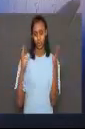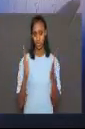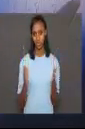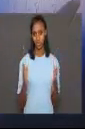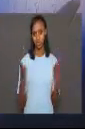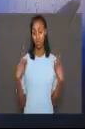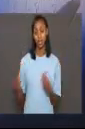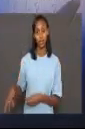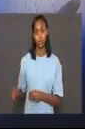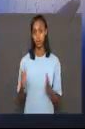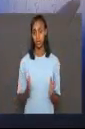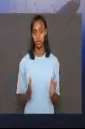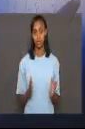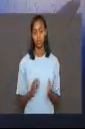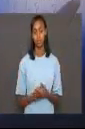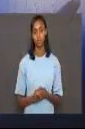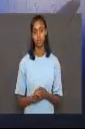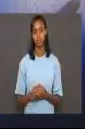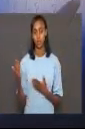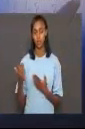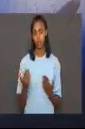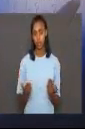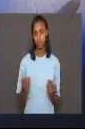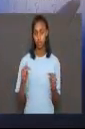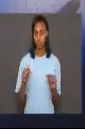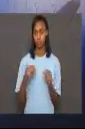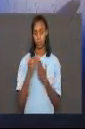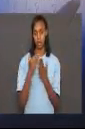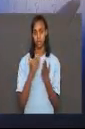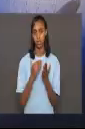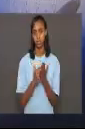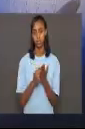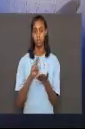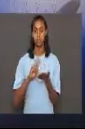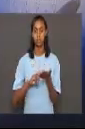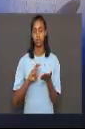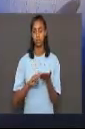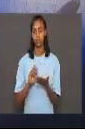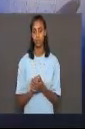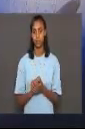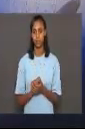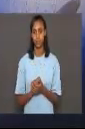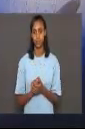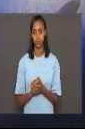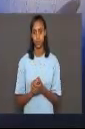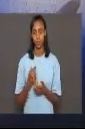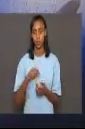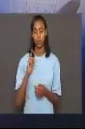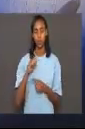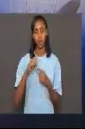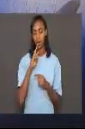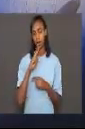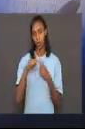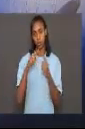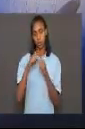Hello teacher, hello students. Welcome to today's reading lesson. We